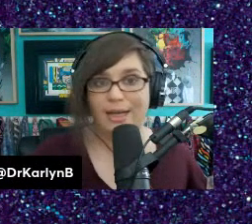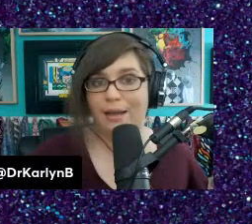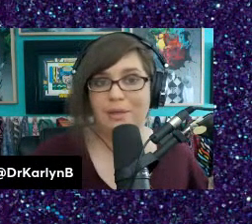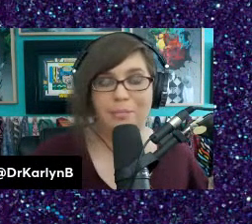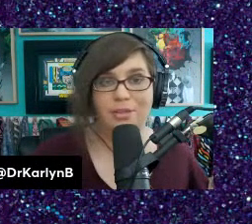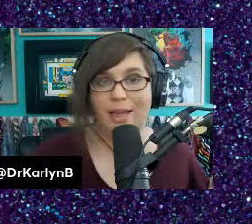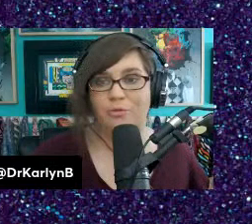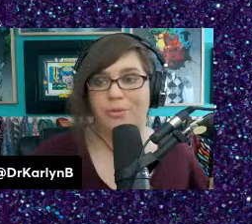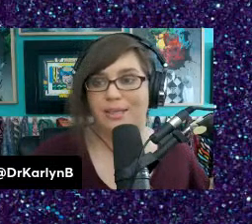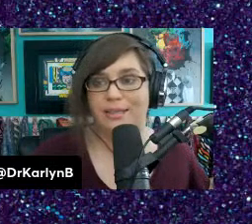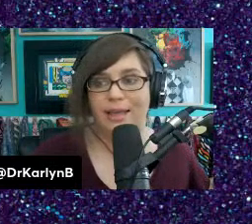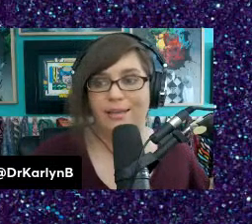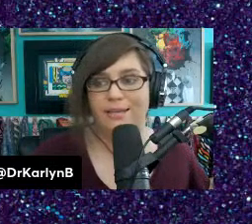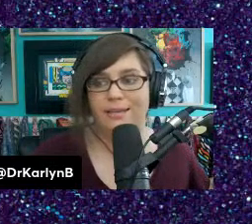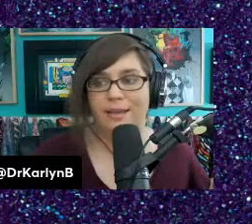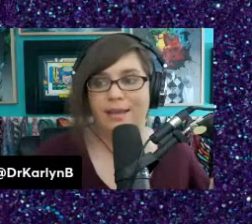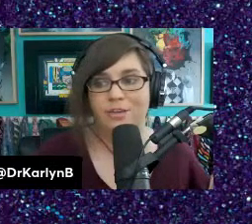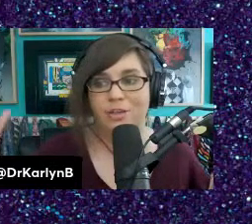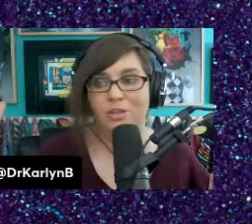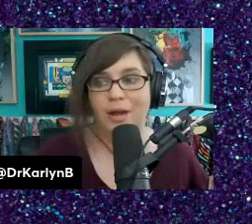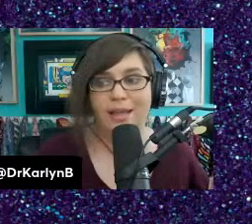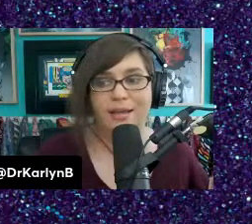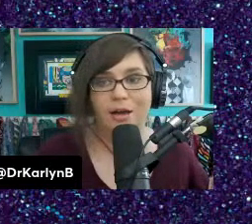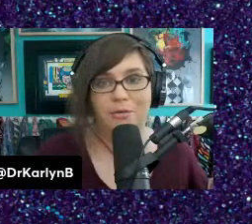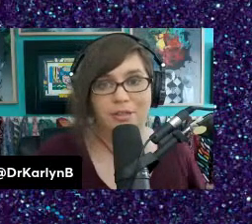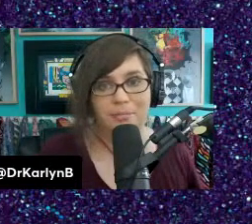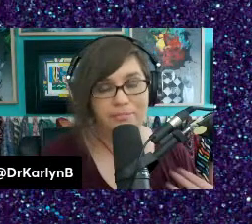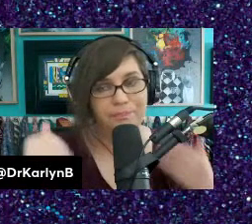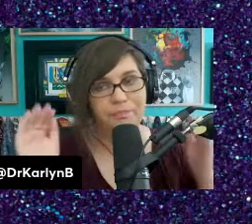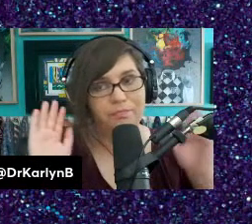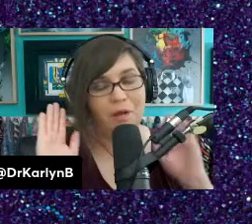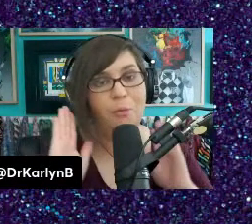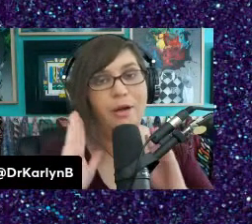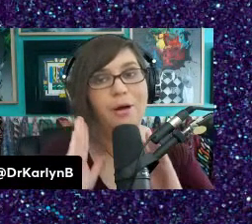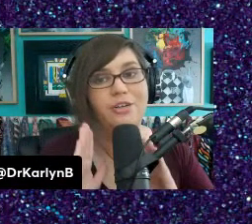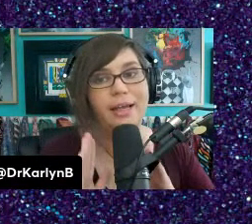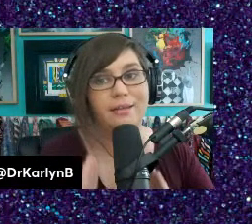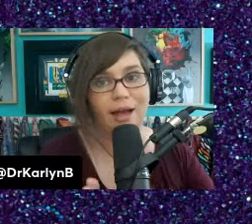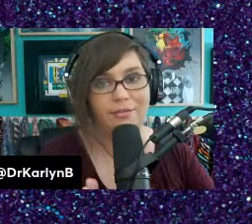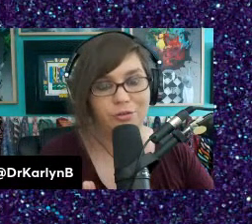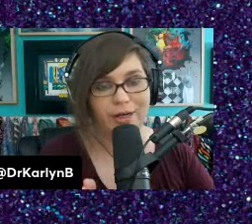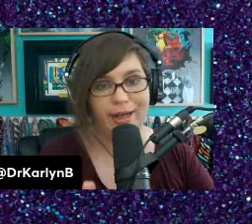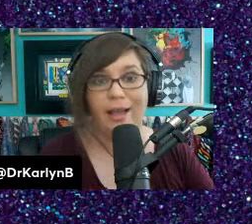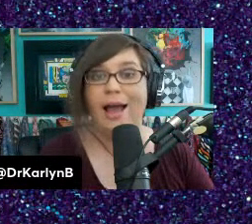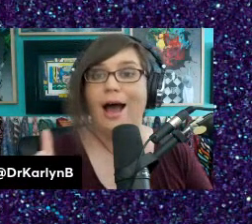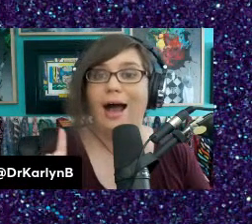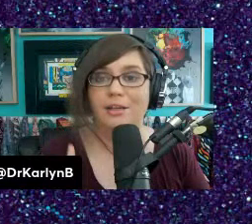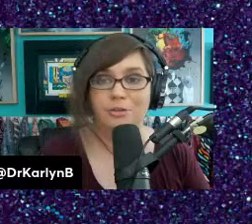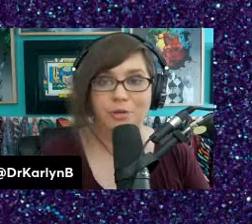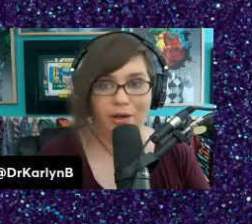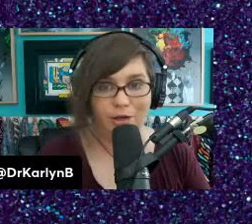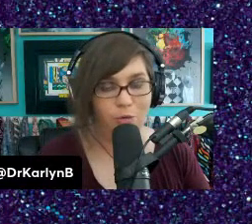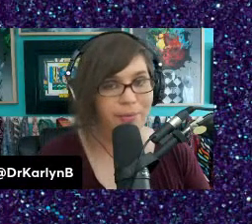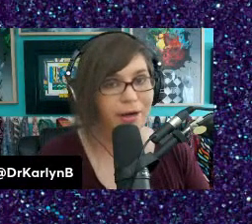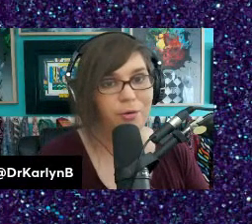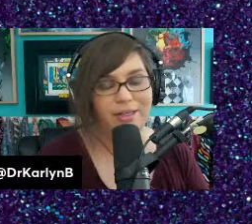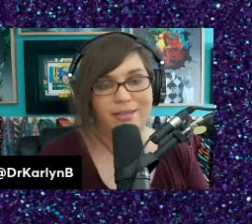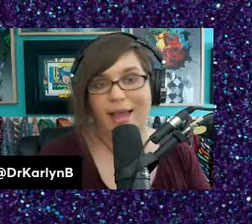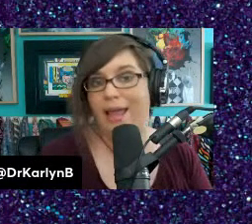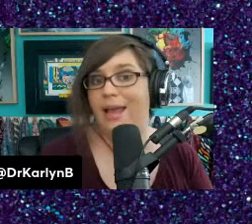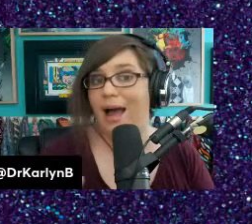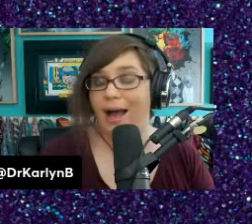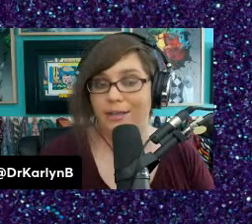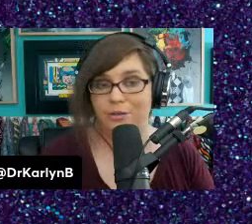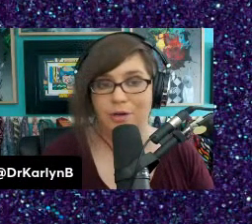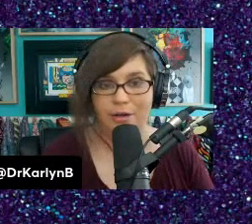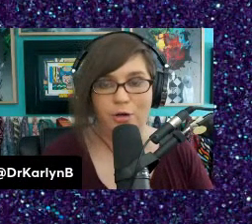control what time people schedule these things. It's just the way it goes. We are watching a live training. I do not know what they're going to